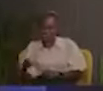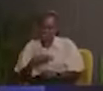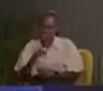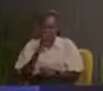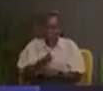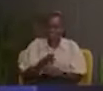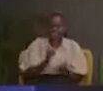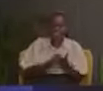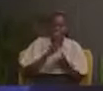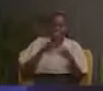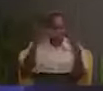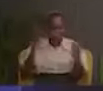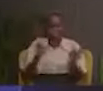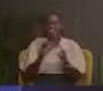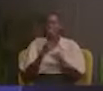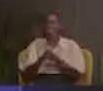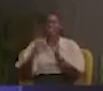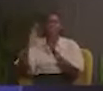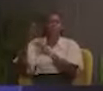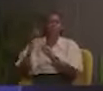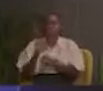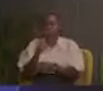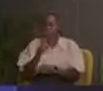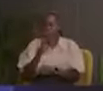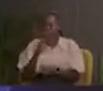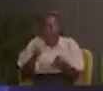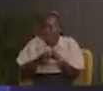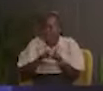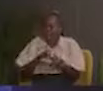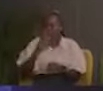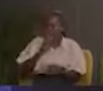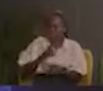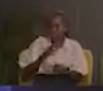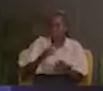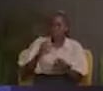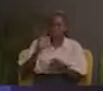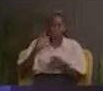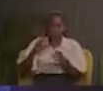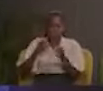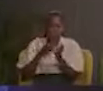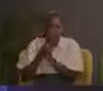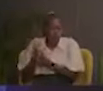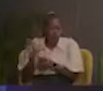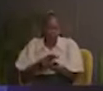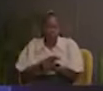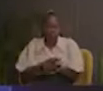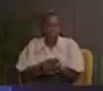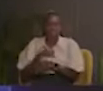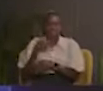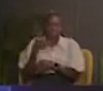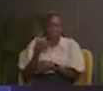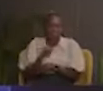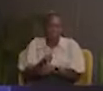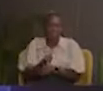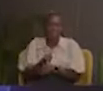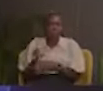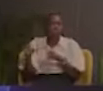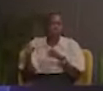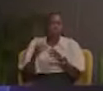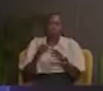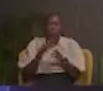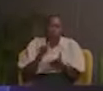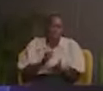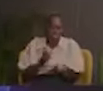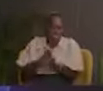that are finished in the realm of the spirit, as real and as truthful as they are, they do the believer no good remaining in the realm